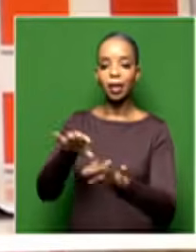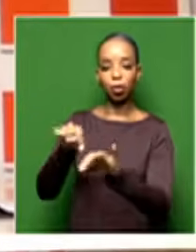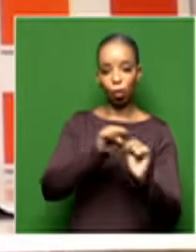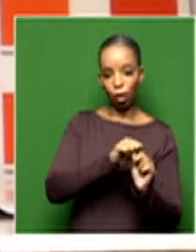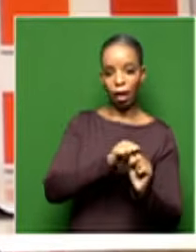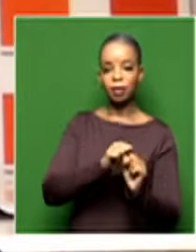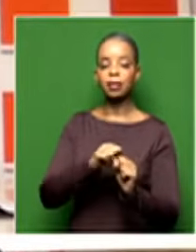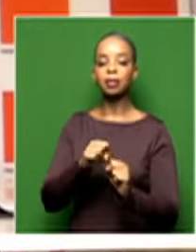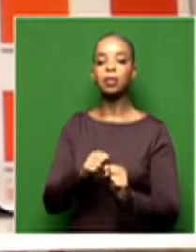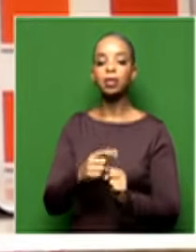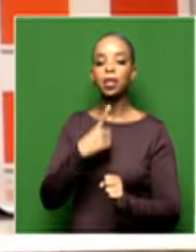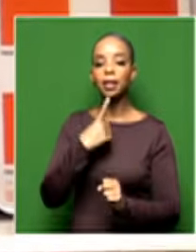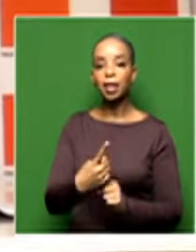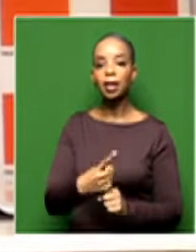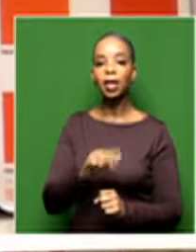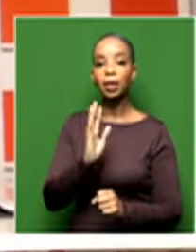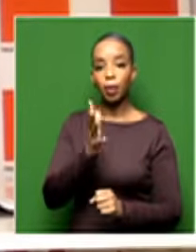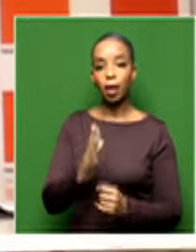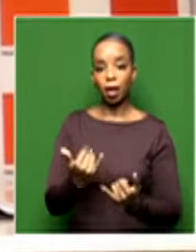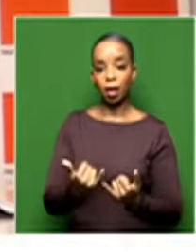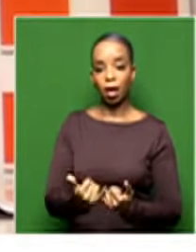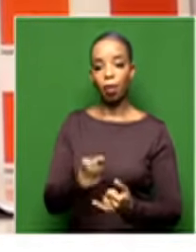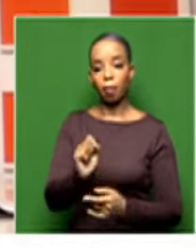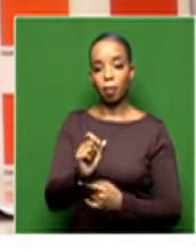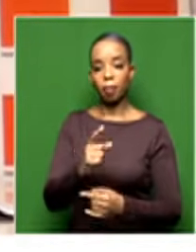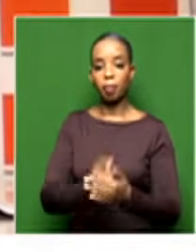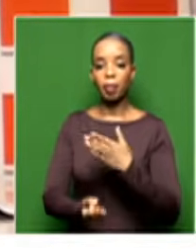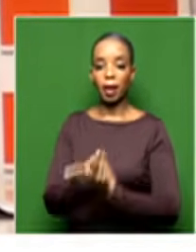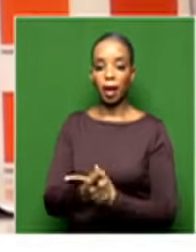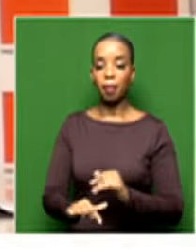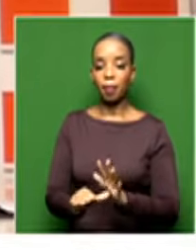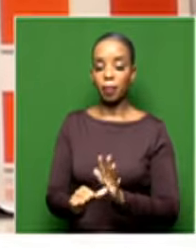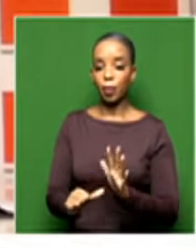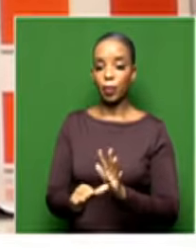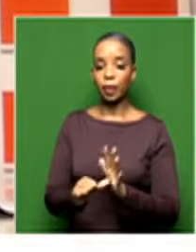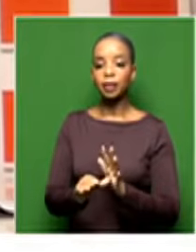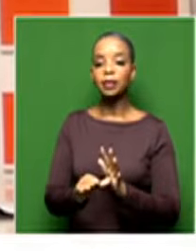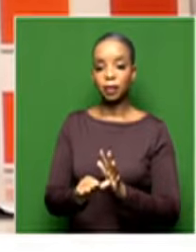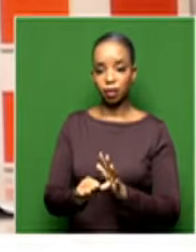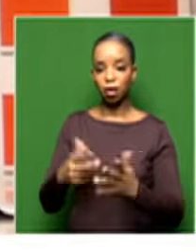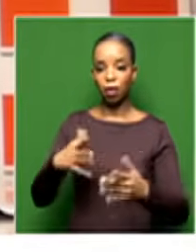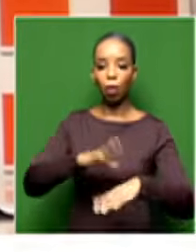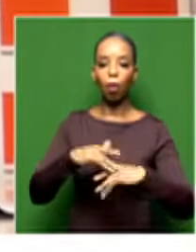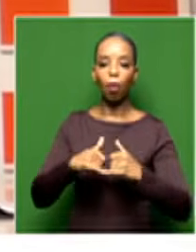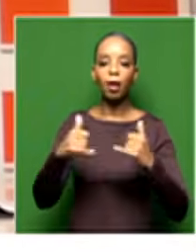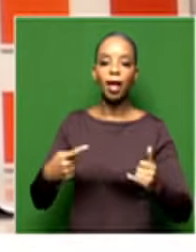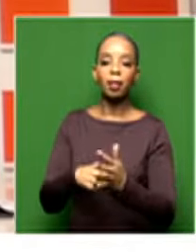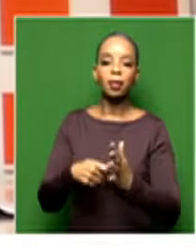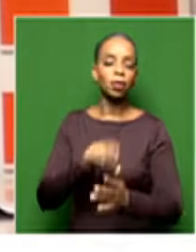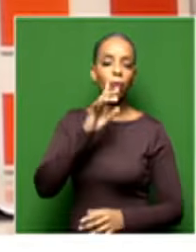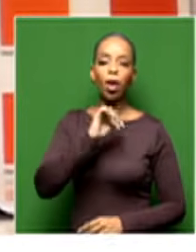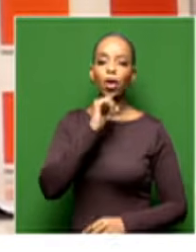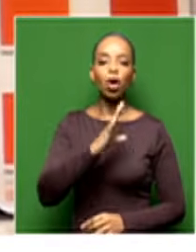and curbside collection will start becoming quite preeminent. An important factor in online purchases. So it won't just be